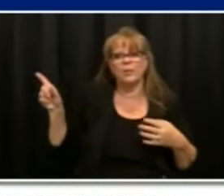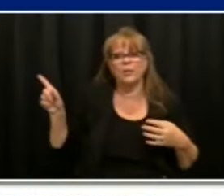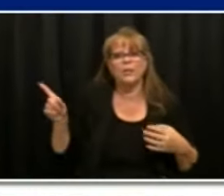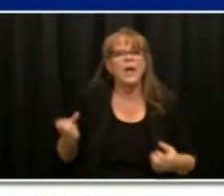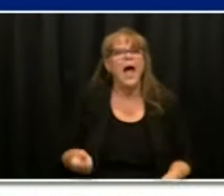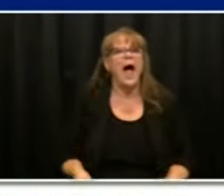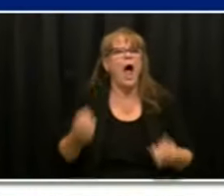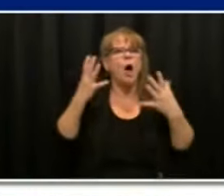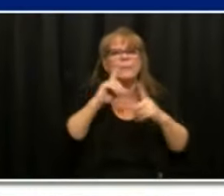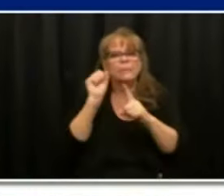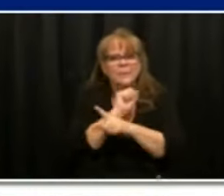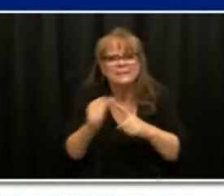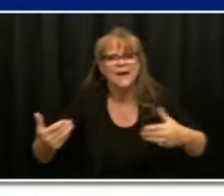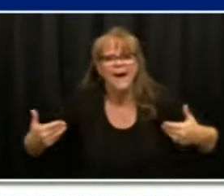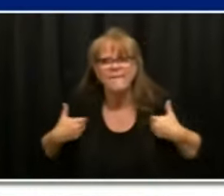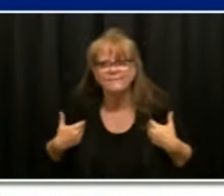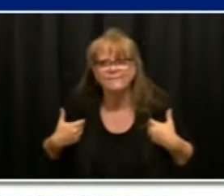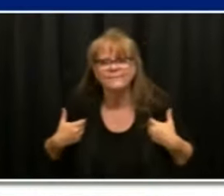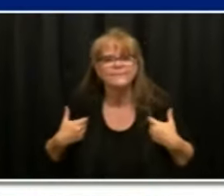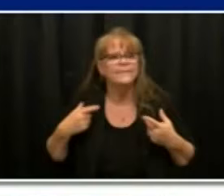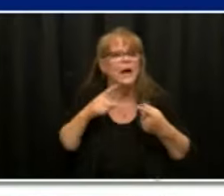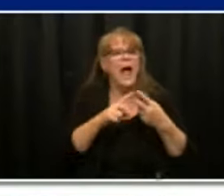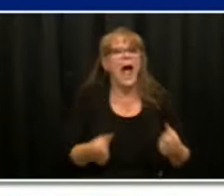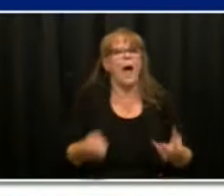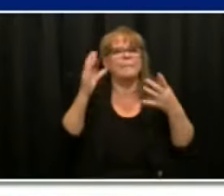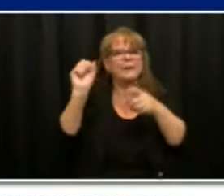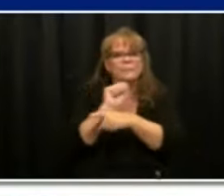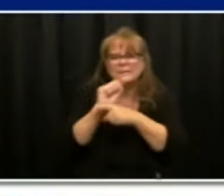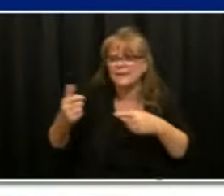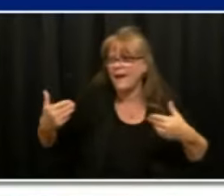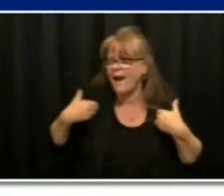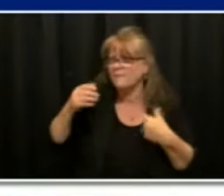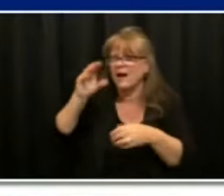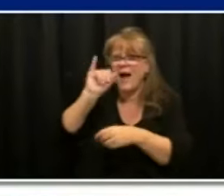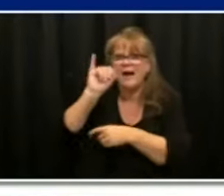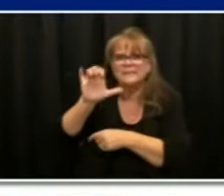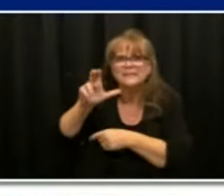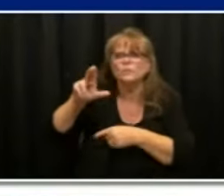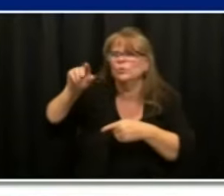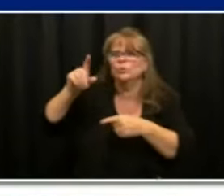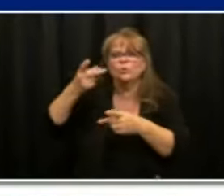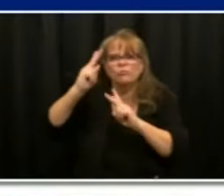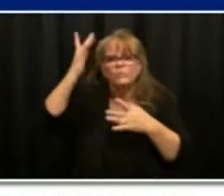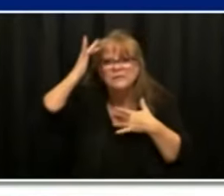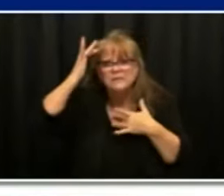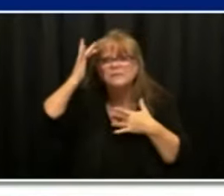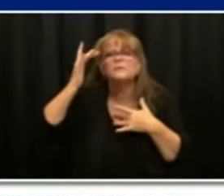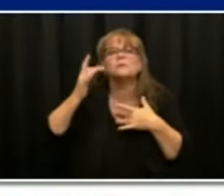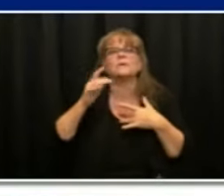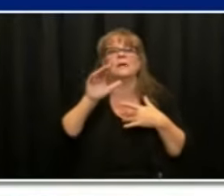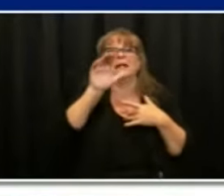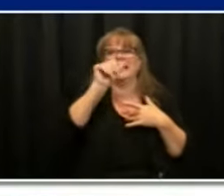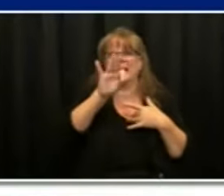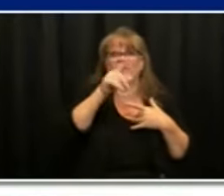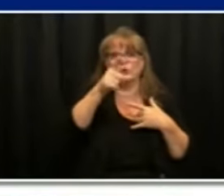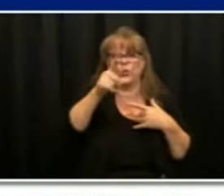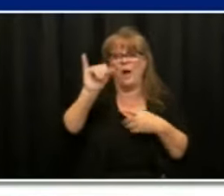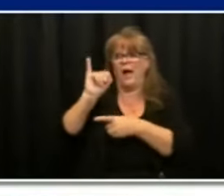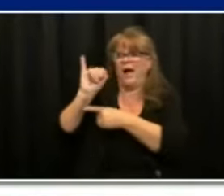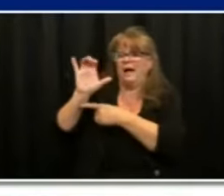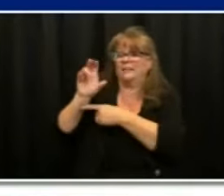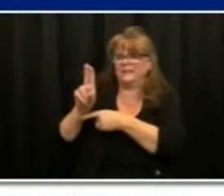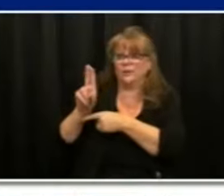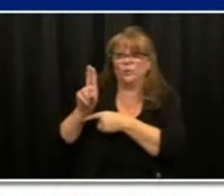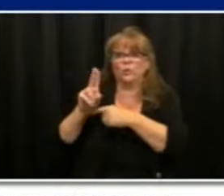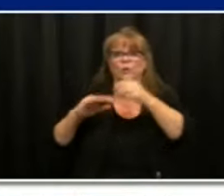scenarios. We unfortunately see the largest projected increases in deaths when ICU capacity is breached. If we can get